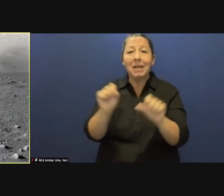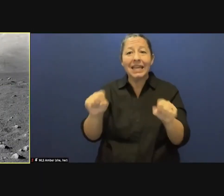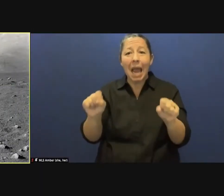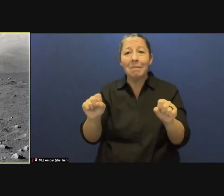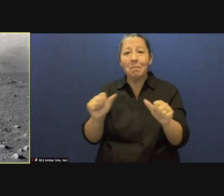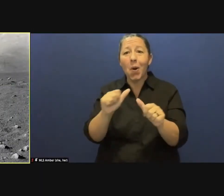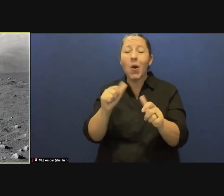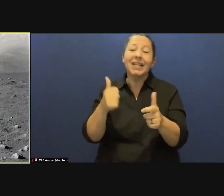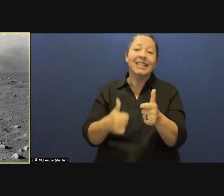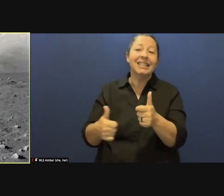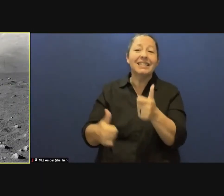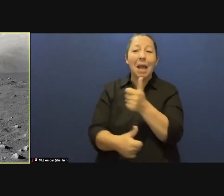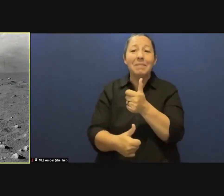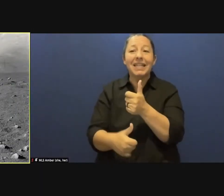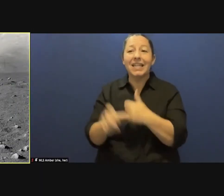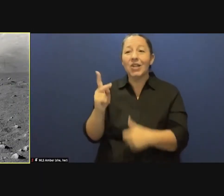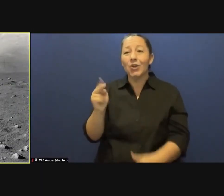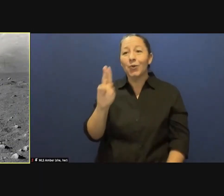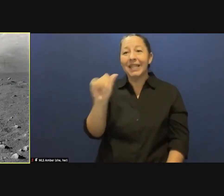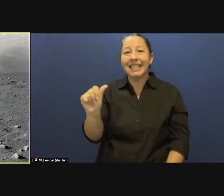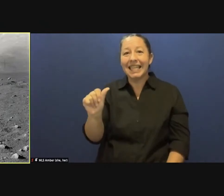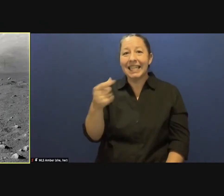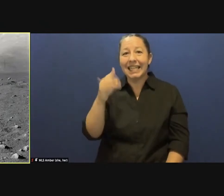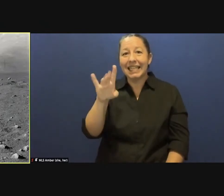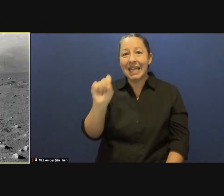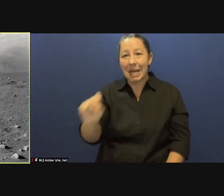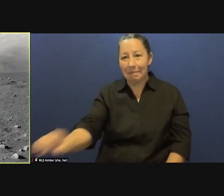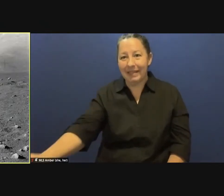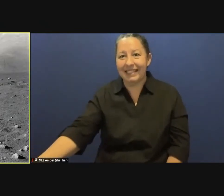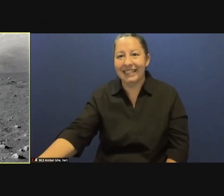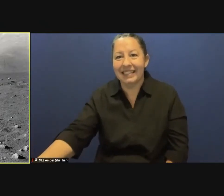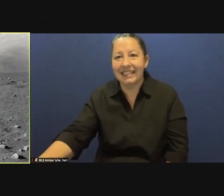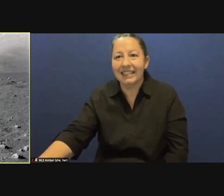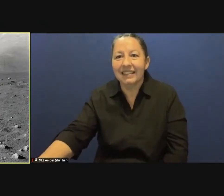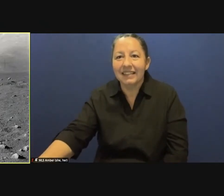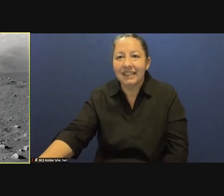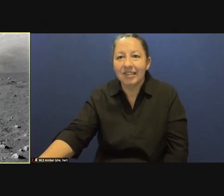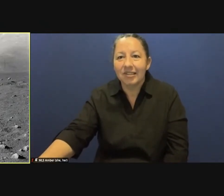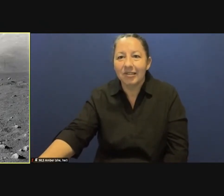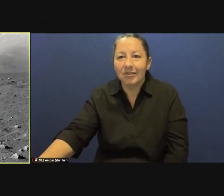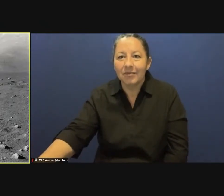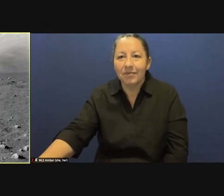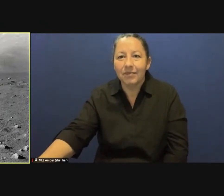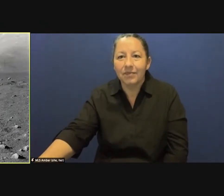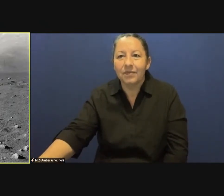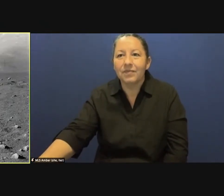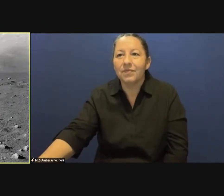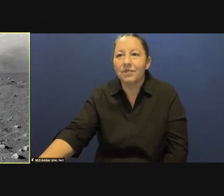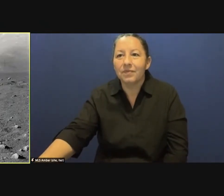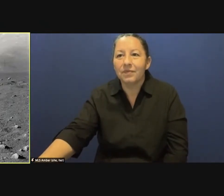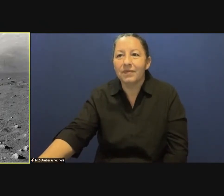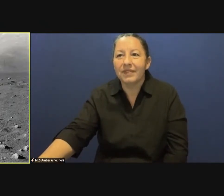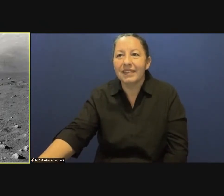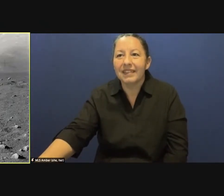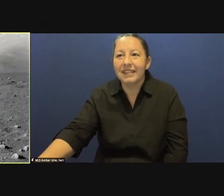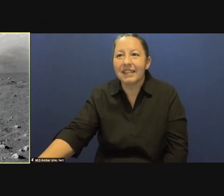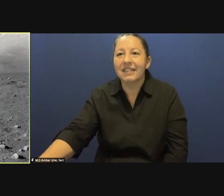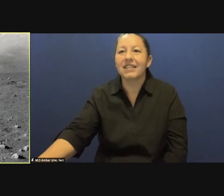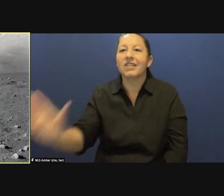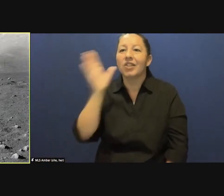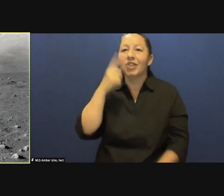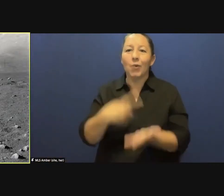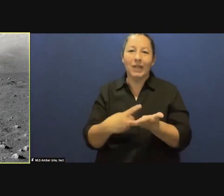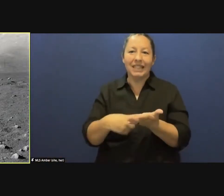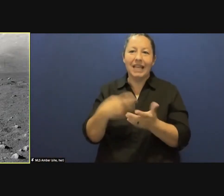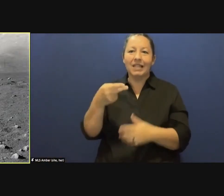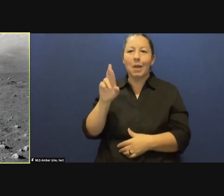deputy, Christina Gibbs, at this point. She's going to be talking about the poster session and introducing the lightning talk